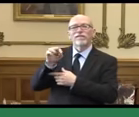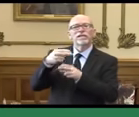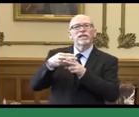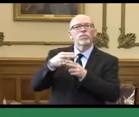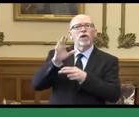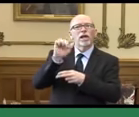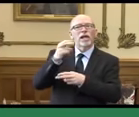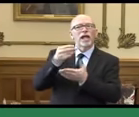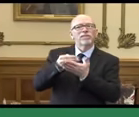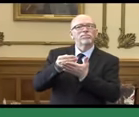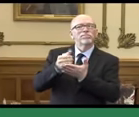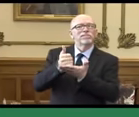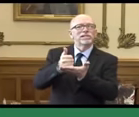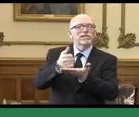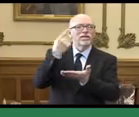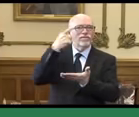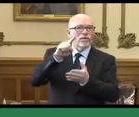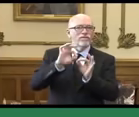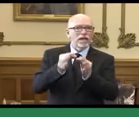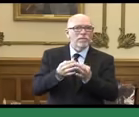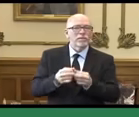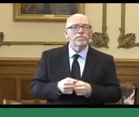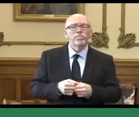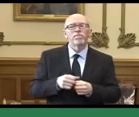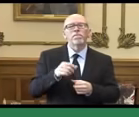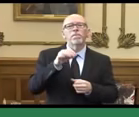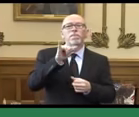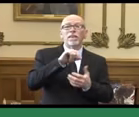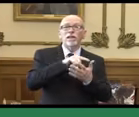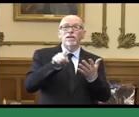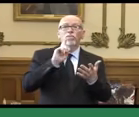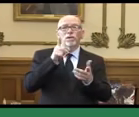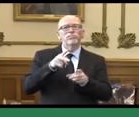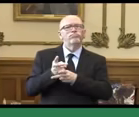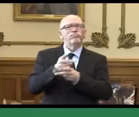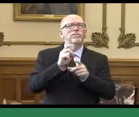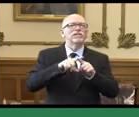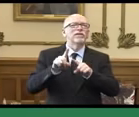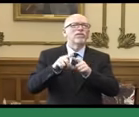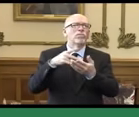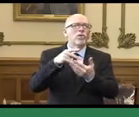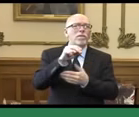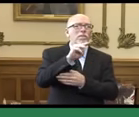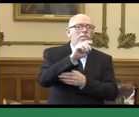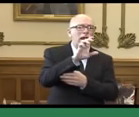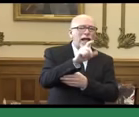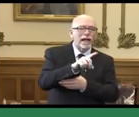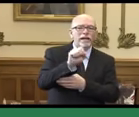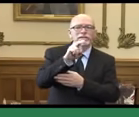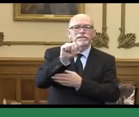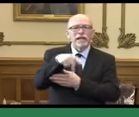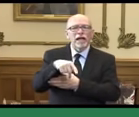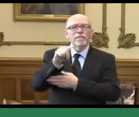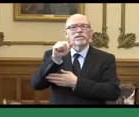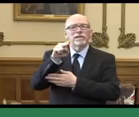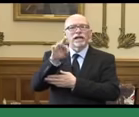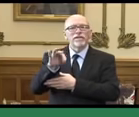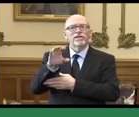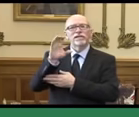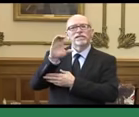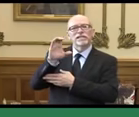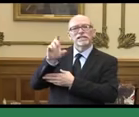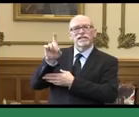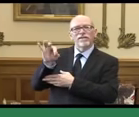Assistance for Needy Families. FSSA oversees multiple benefit programs. Medicaid, SNAP, TANF, and CCDF, which is the Child